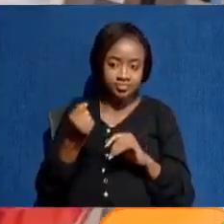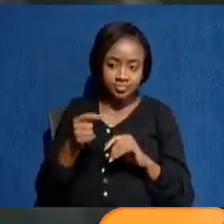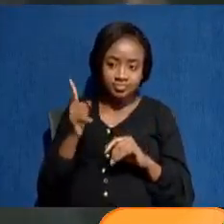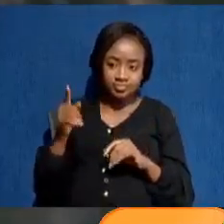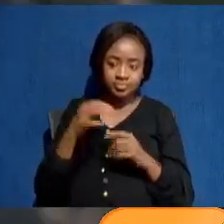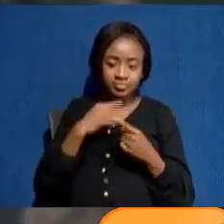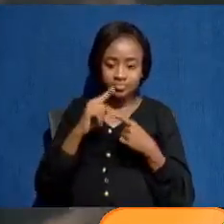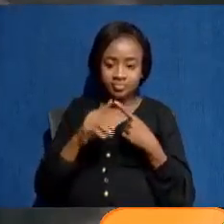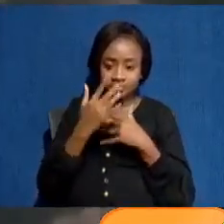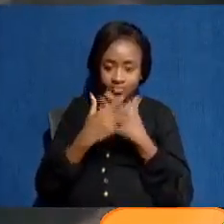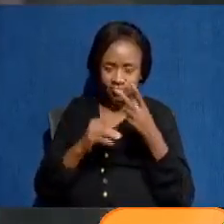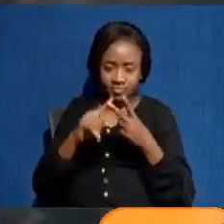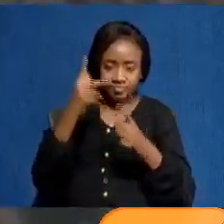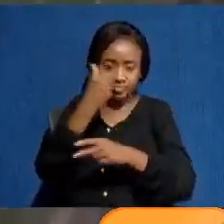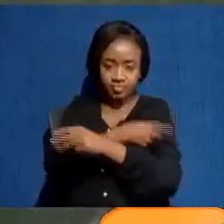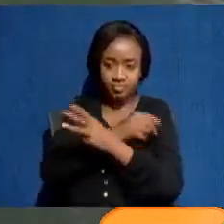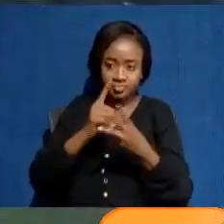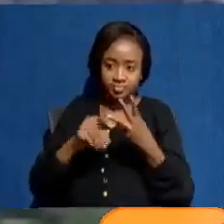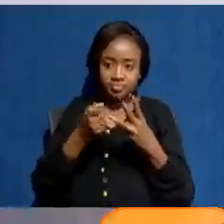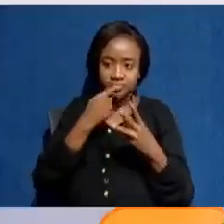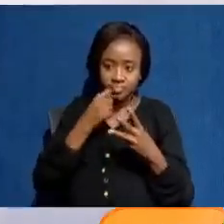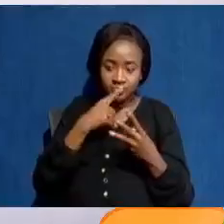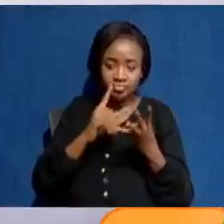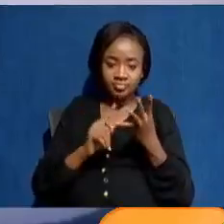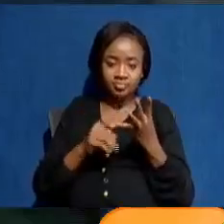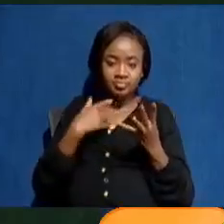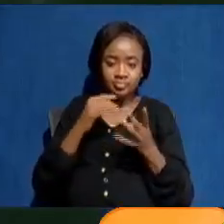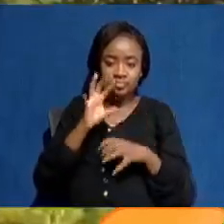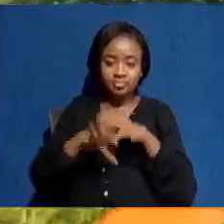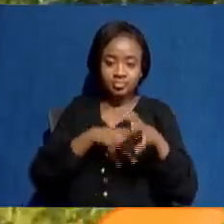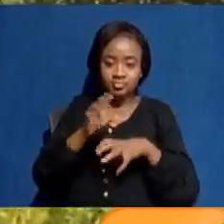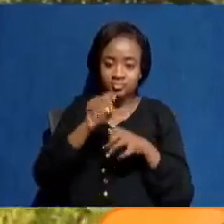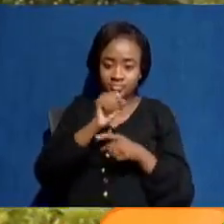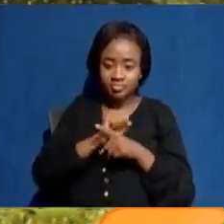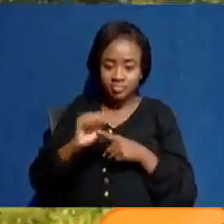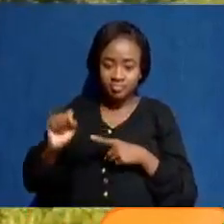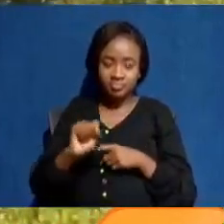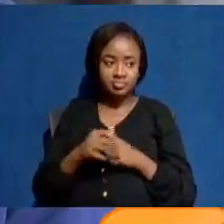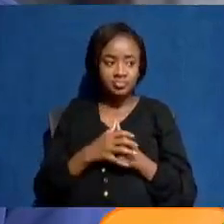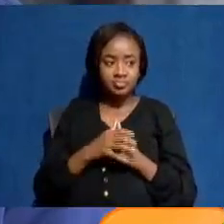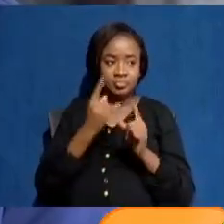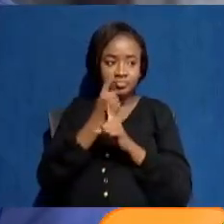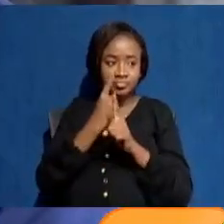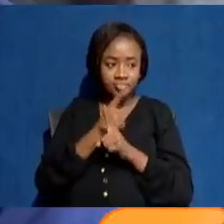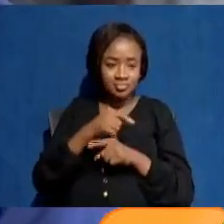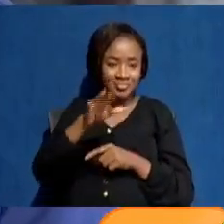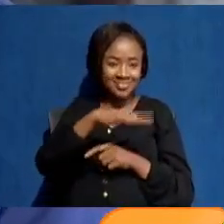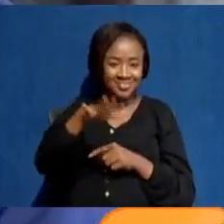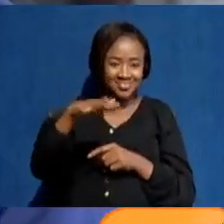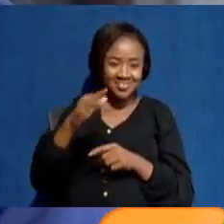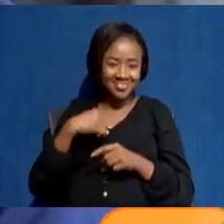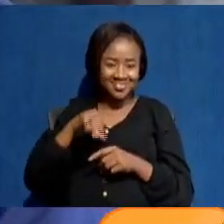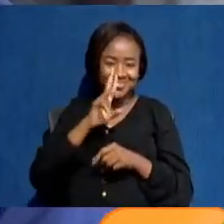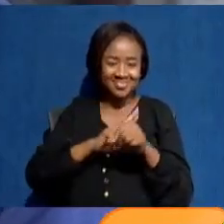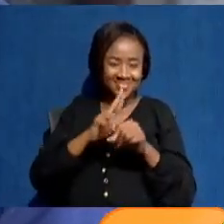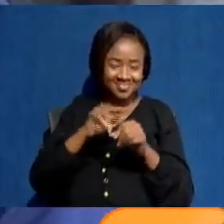carry blood, vaccines, medicine, even animal semen to the most remote parts of the country. We use drones to